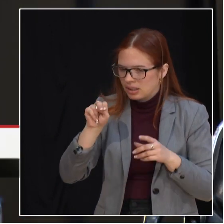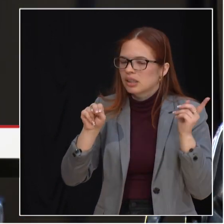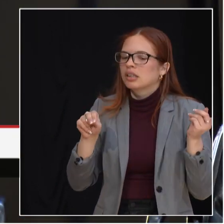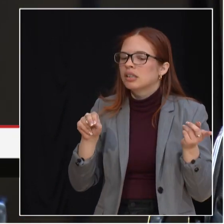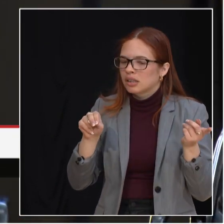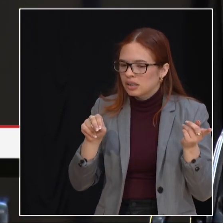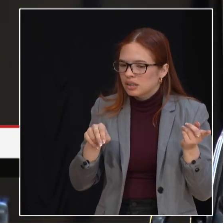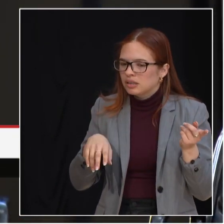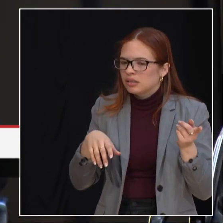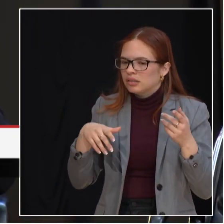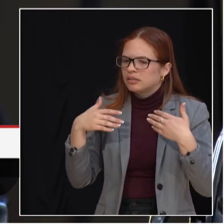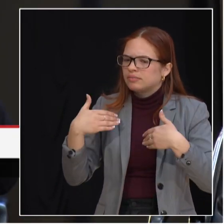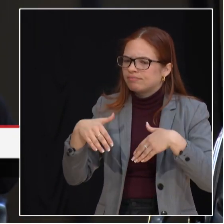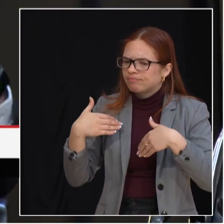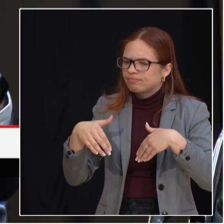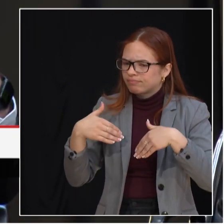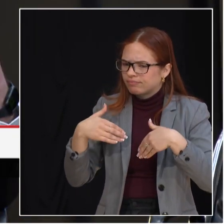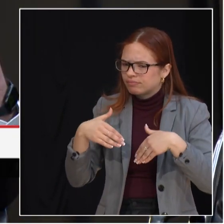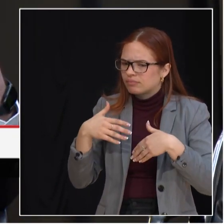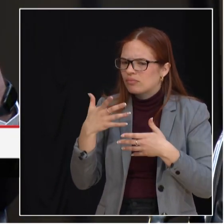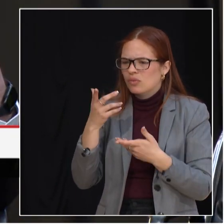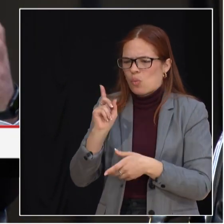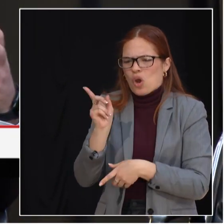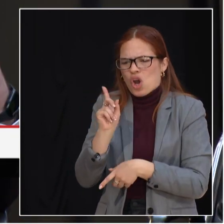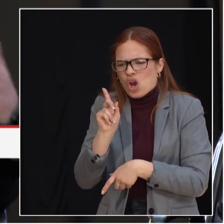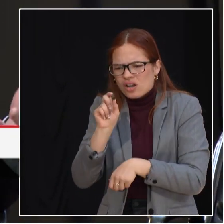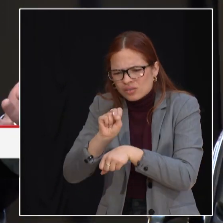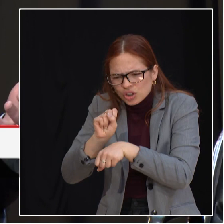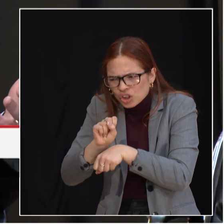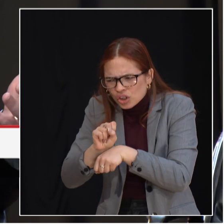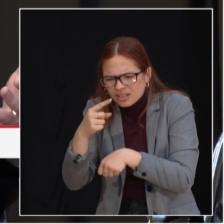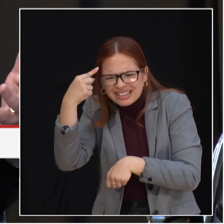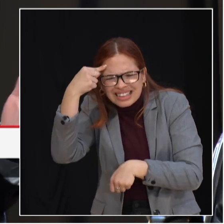and if we're going to be together,